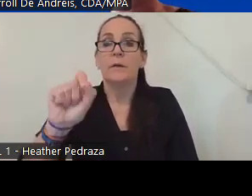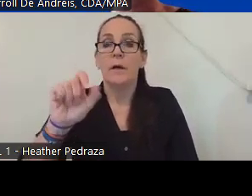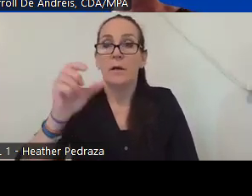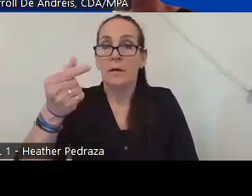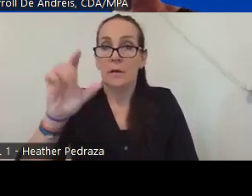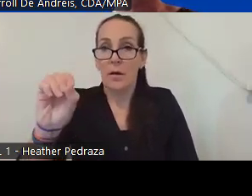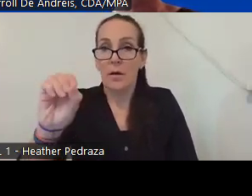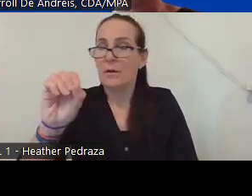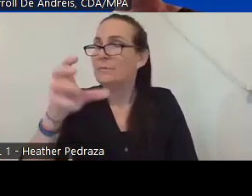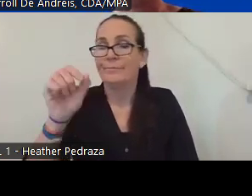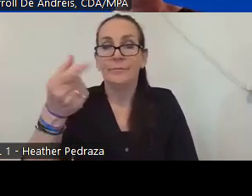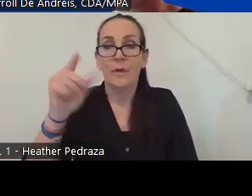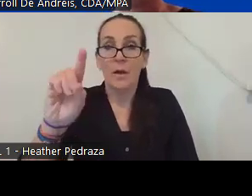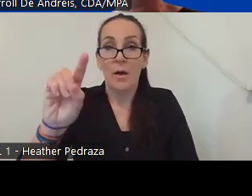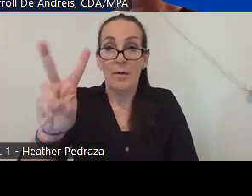So